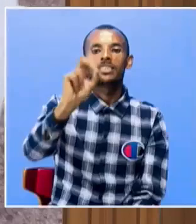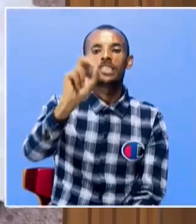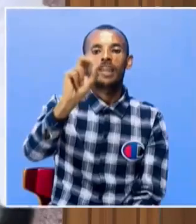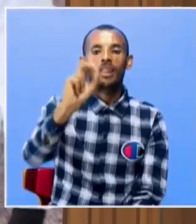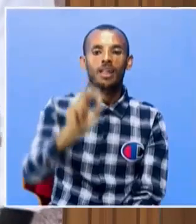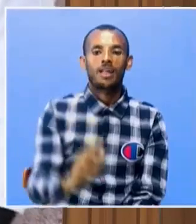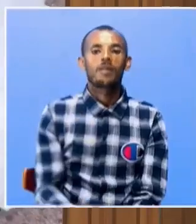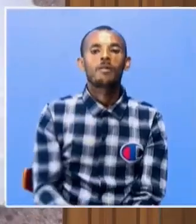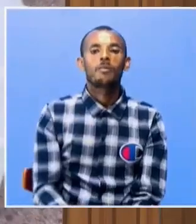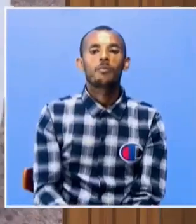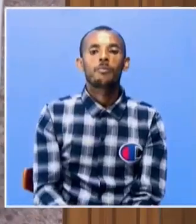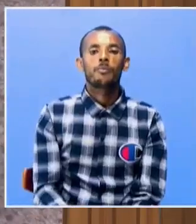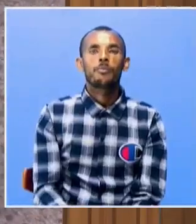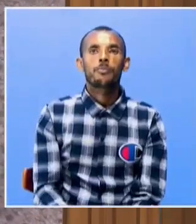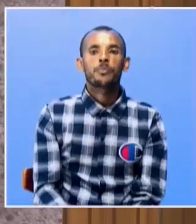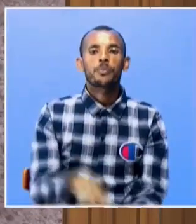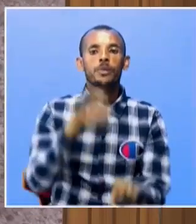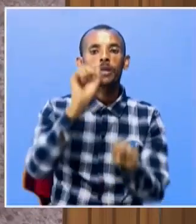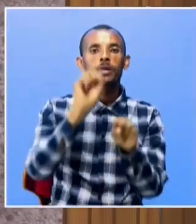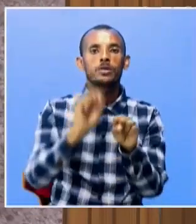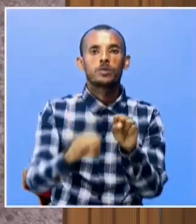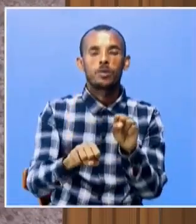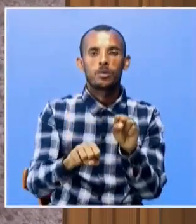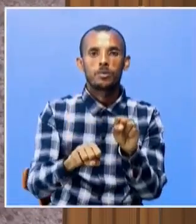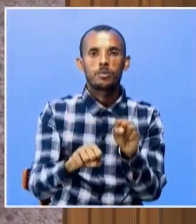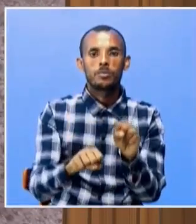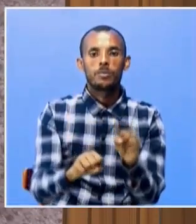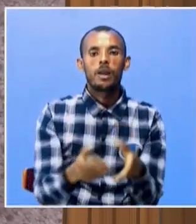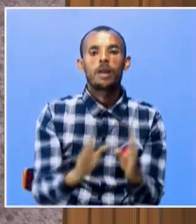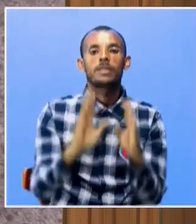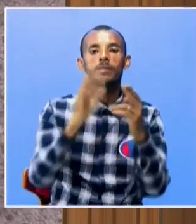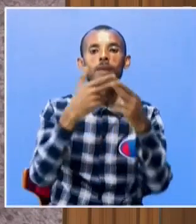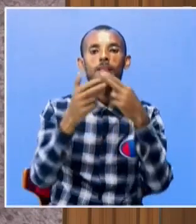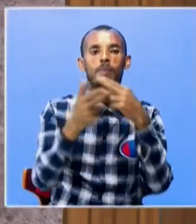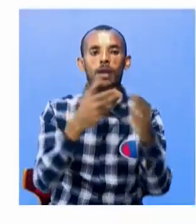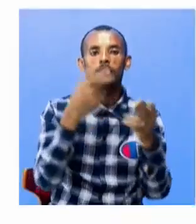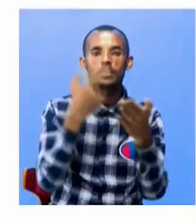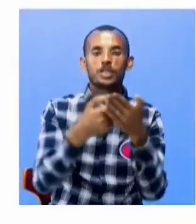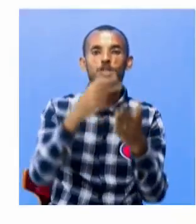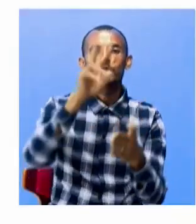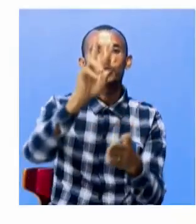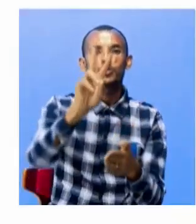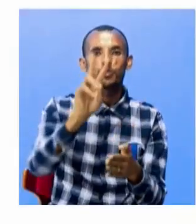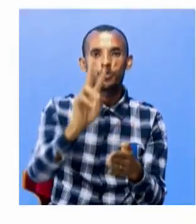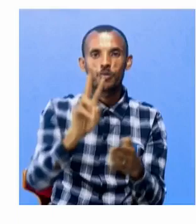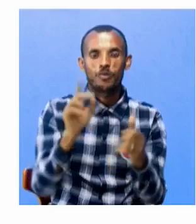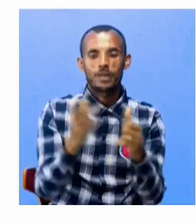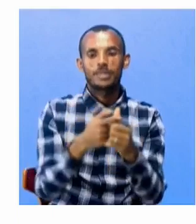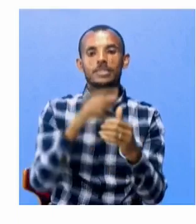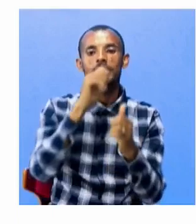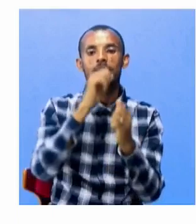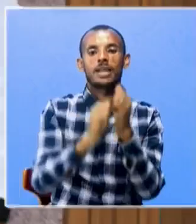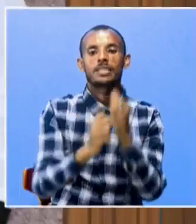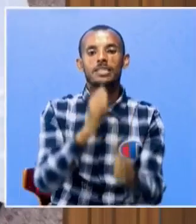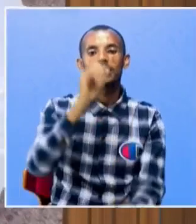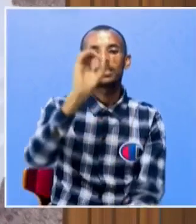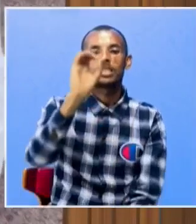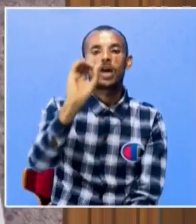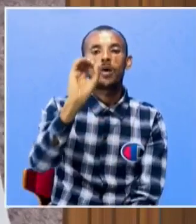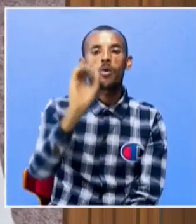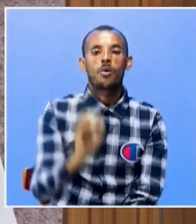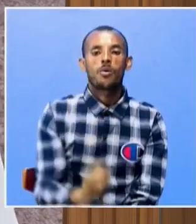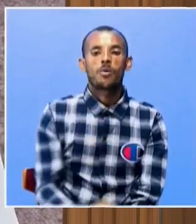30. So let's multiply these two. First, let's cancel 0 to simplify the